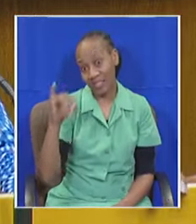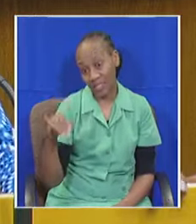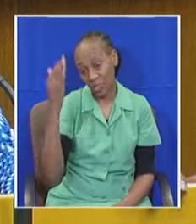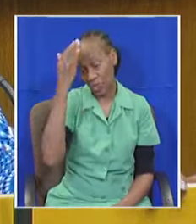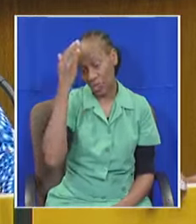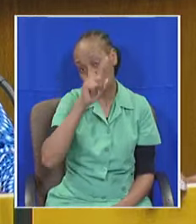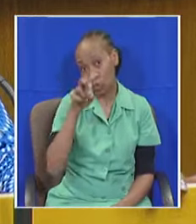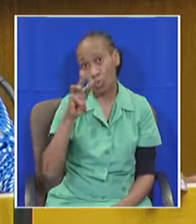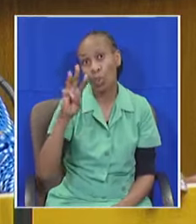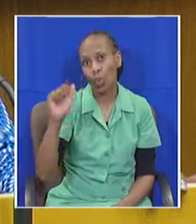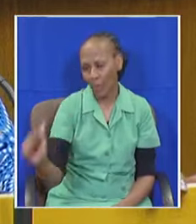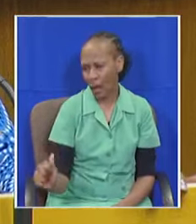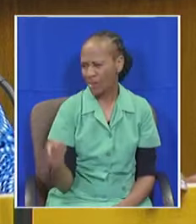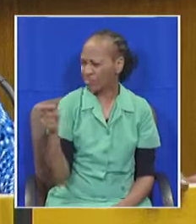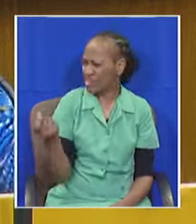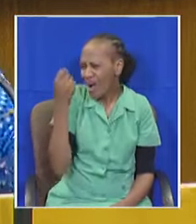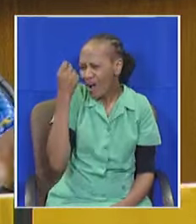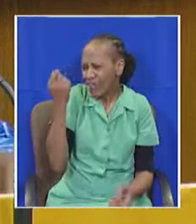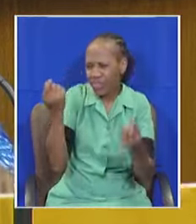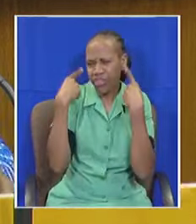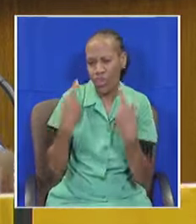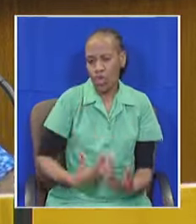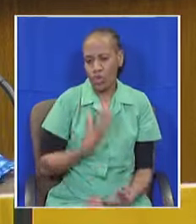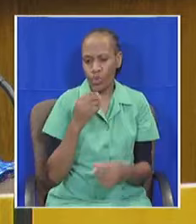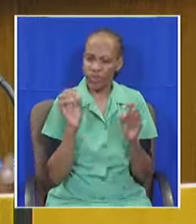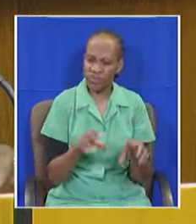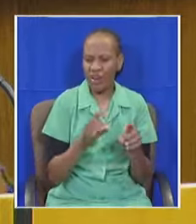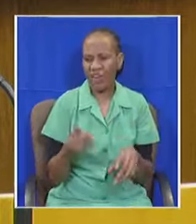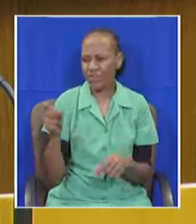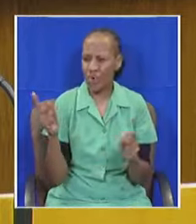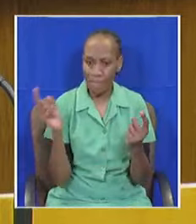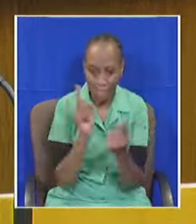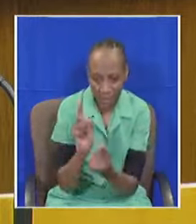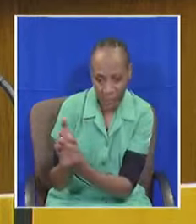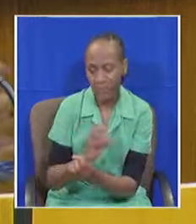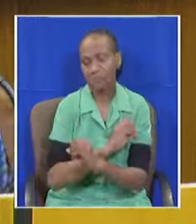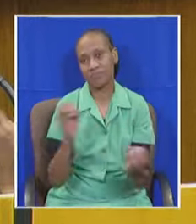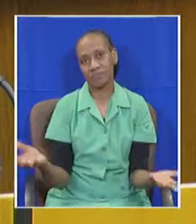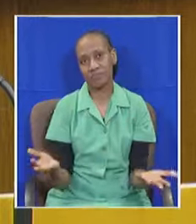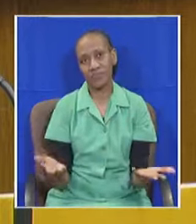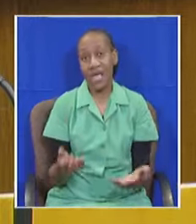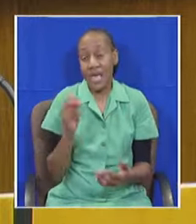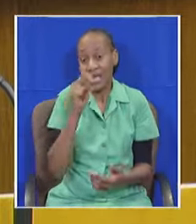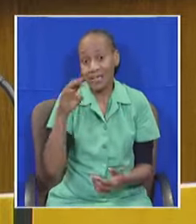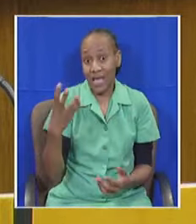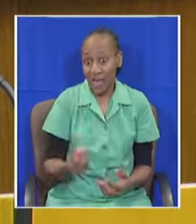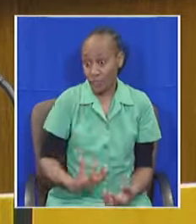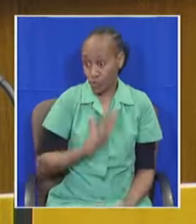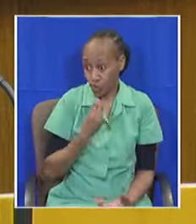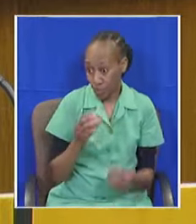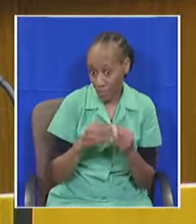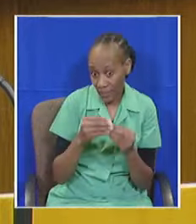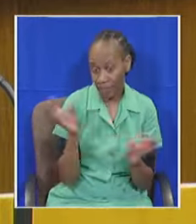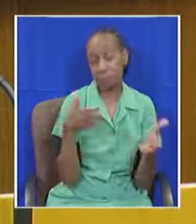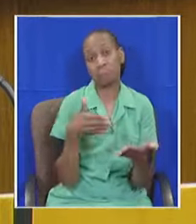to even understand the struggles of young people when you are so far removed from them? Now, in fact, the ANC doesn't even have young people. They do not